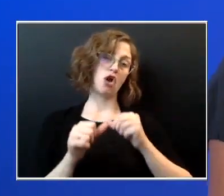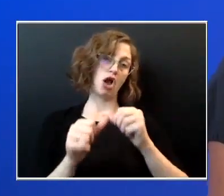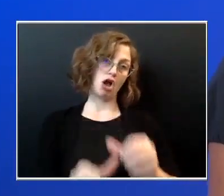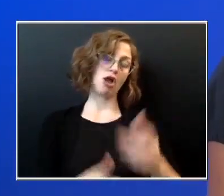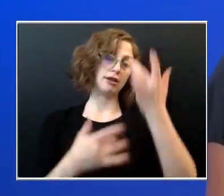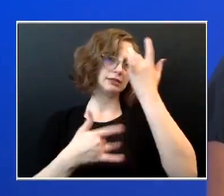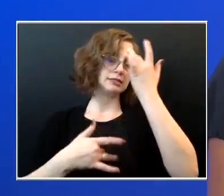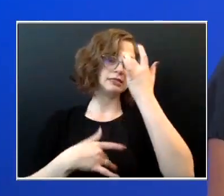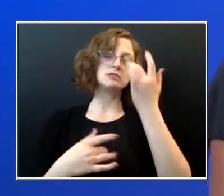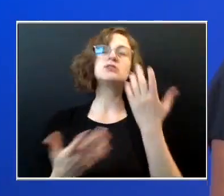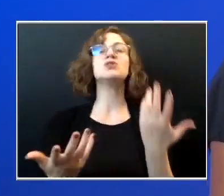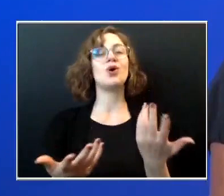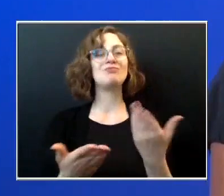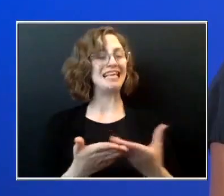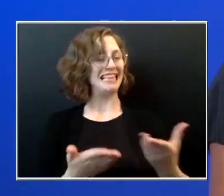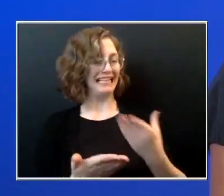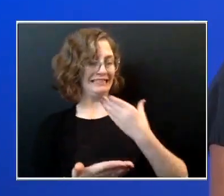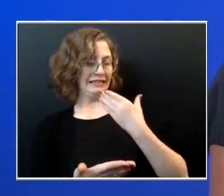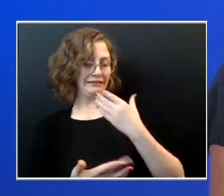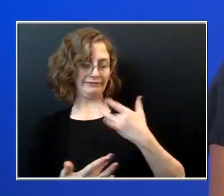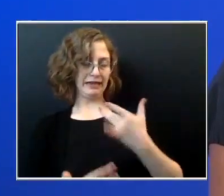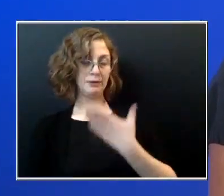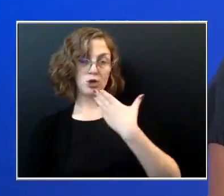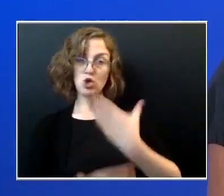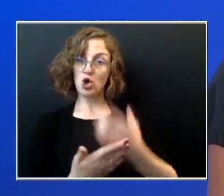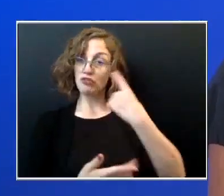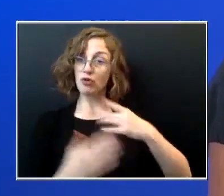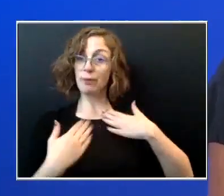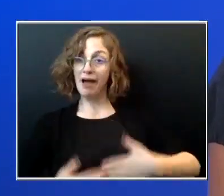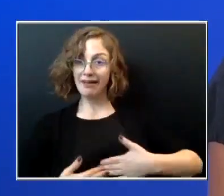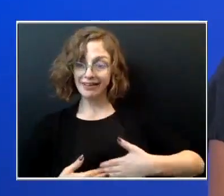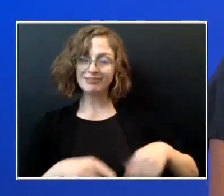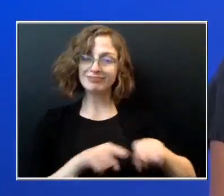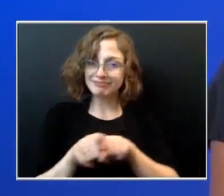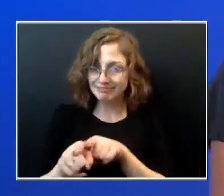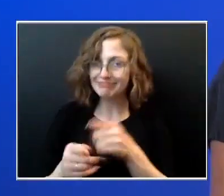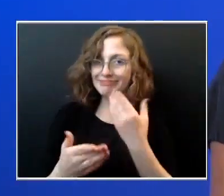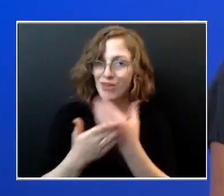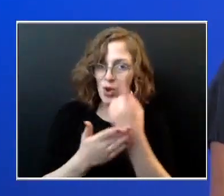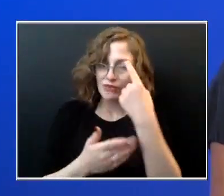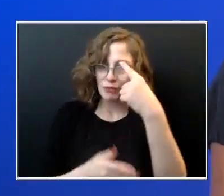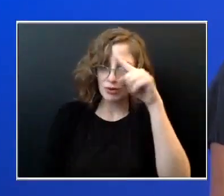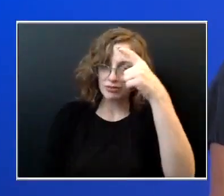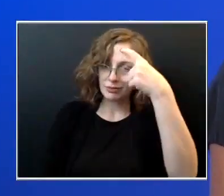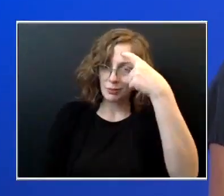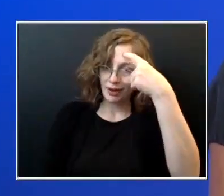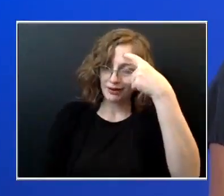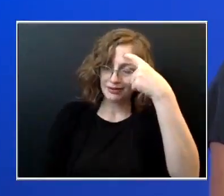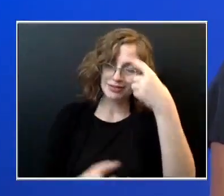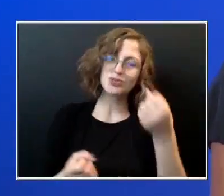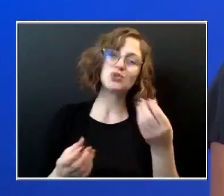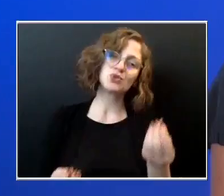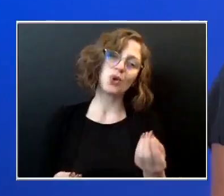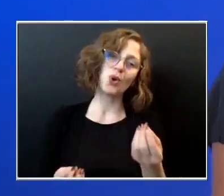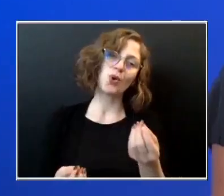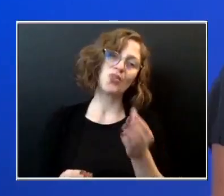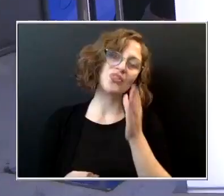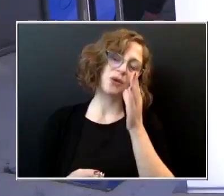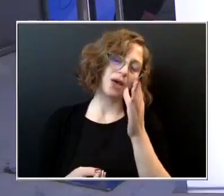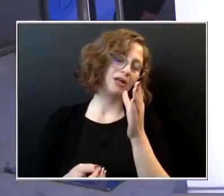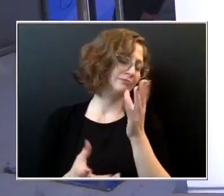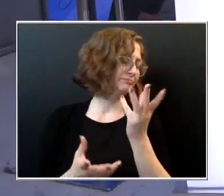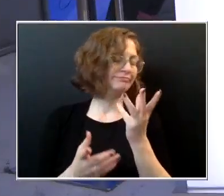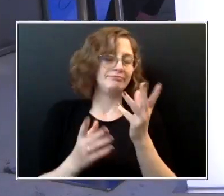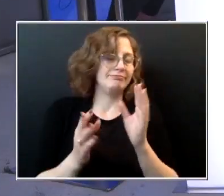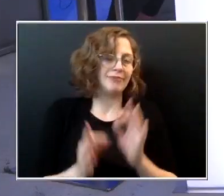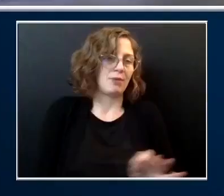of that communication back and forth, I think heat is going to be effective in a lot of different areas of the body.